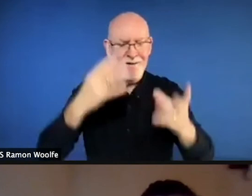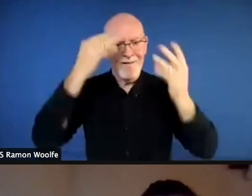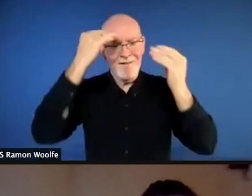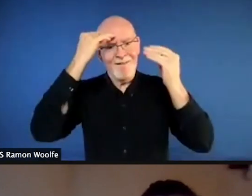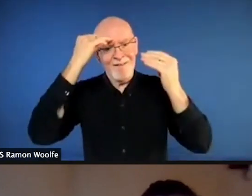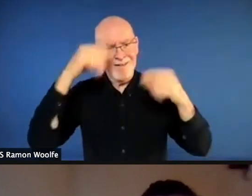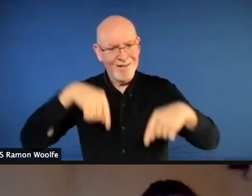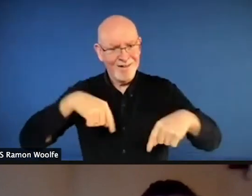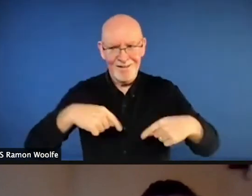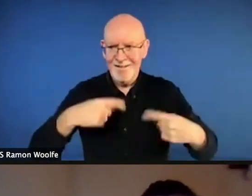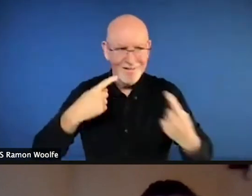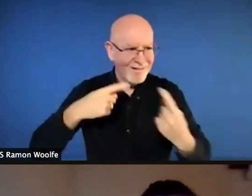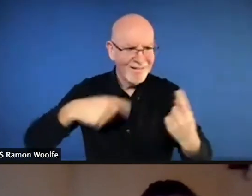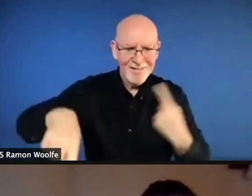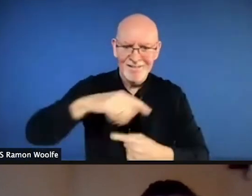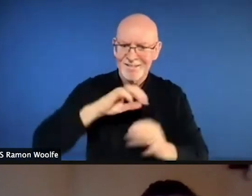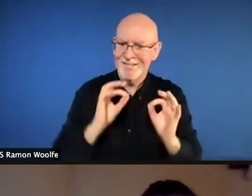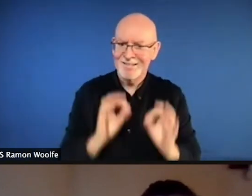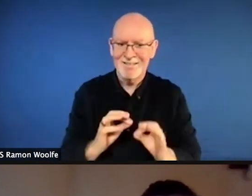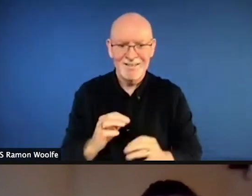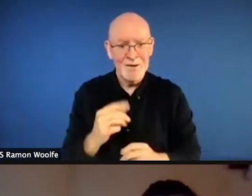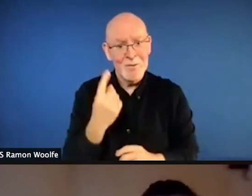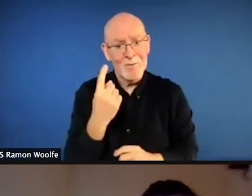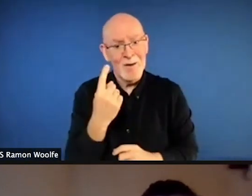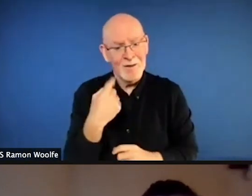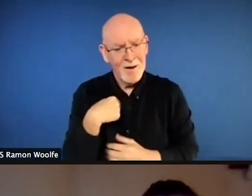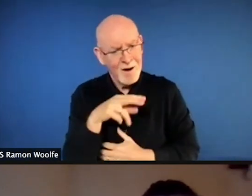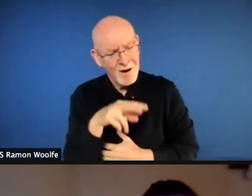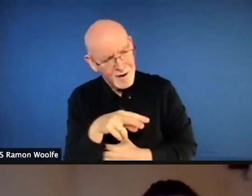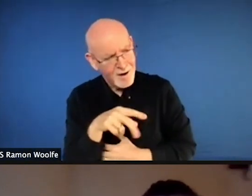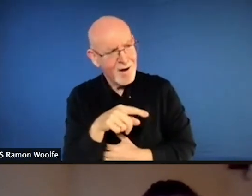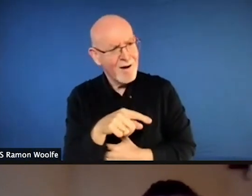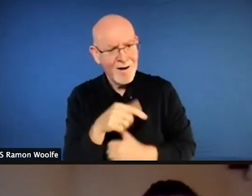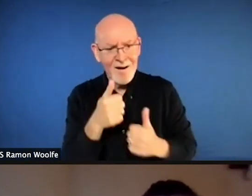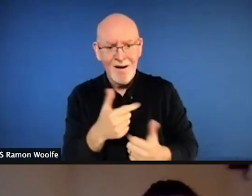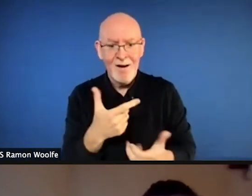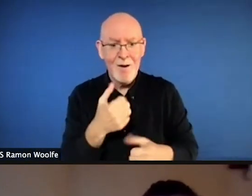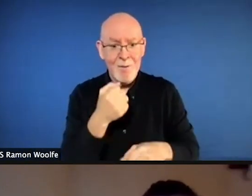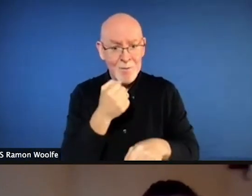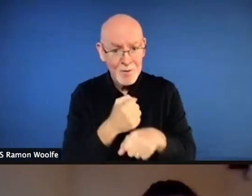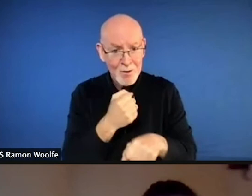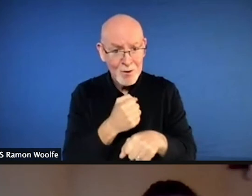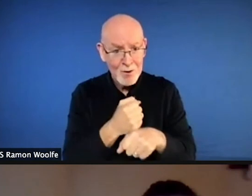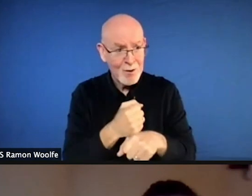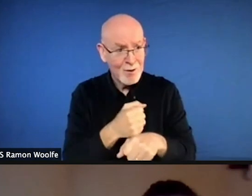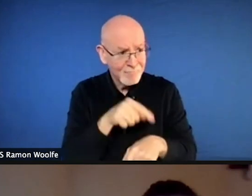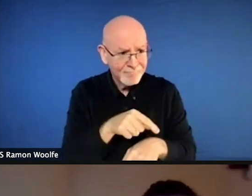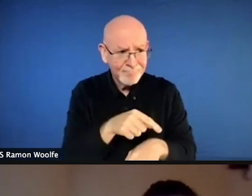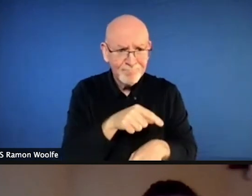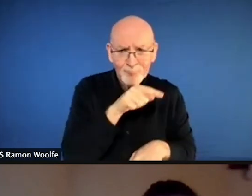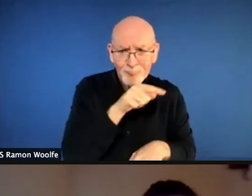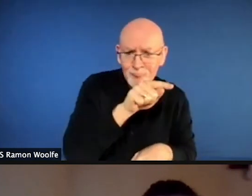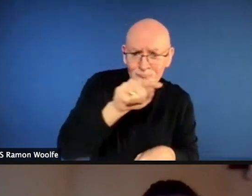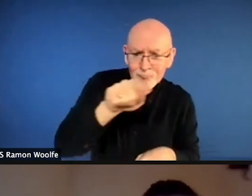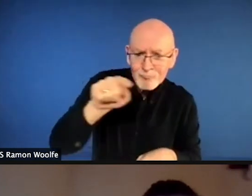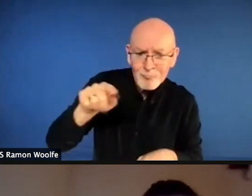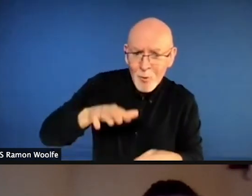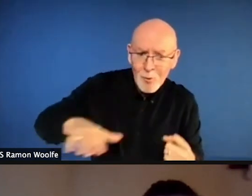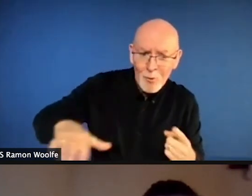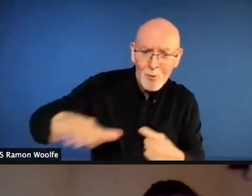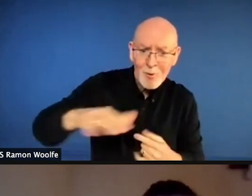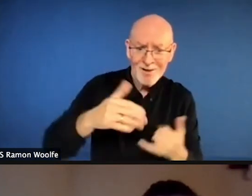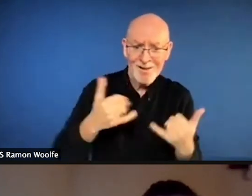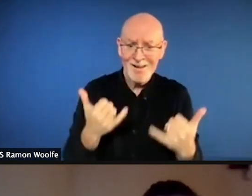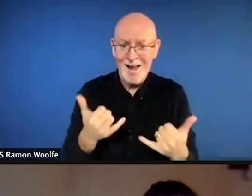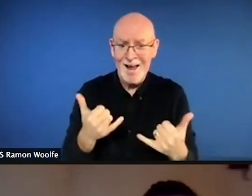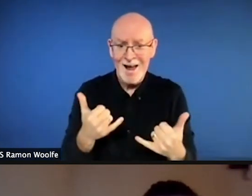work that each and everyone right now are doing for refugees to be part of what is